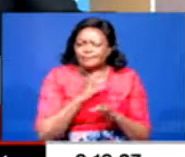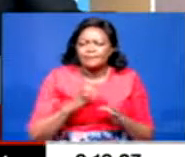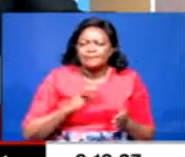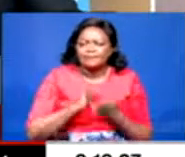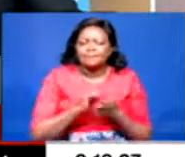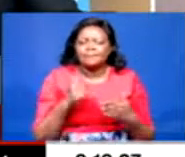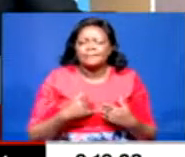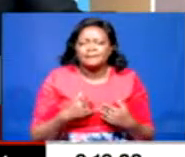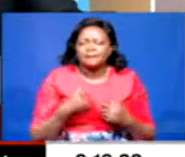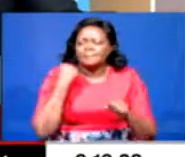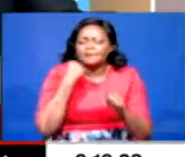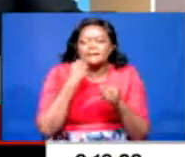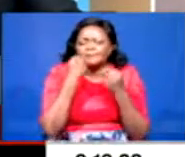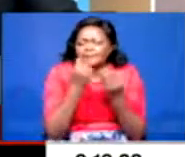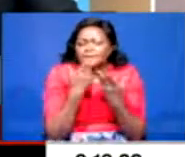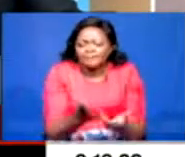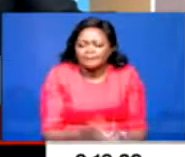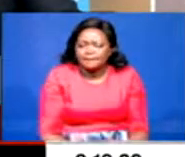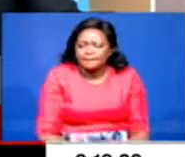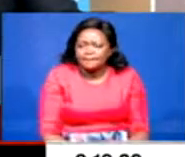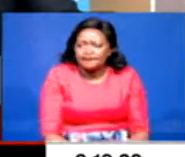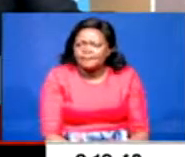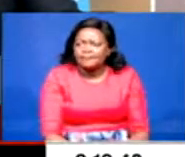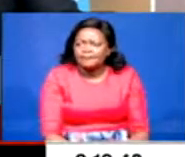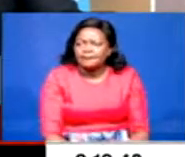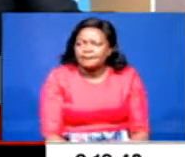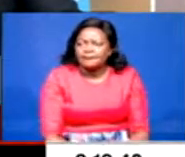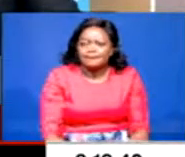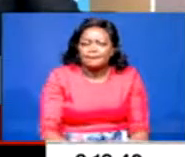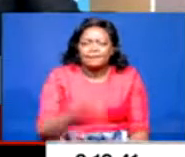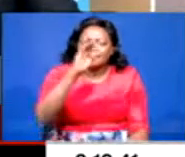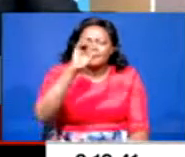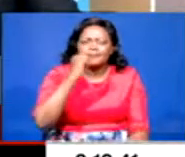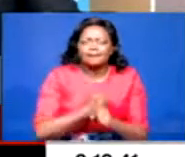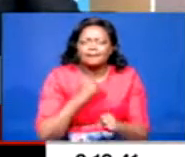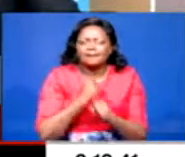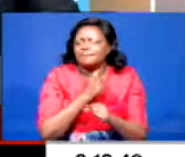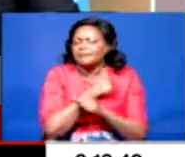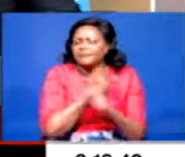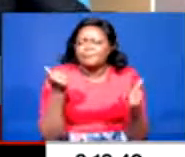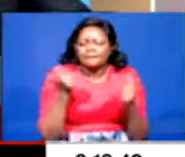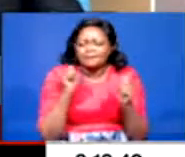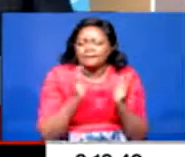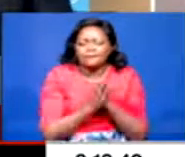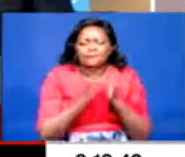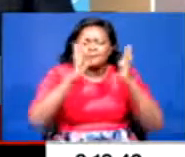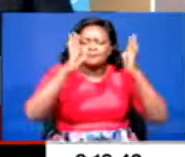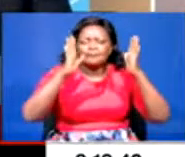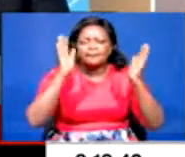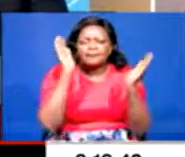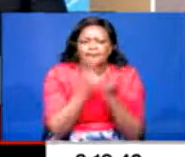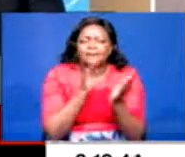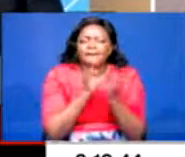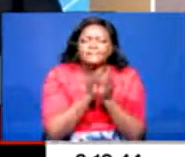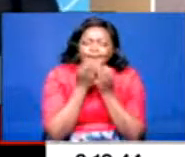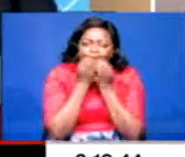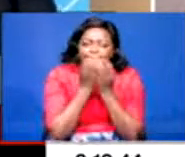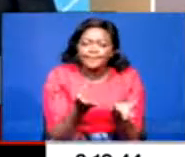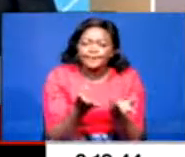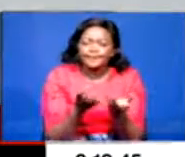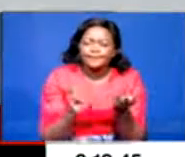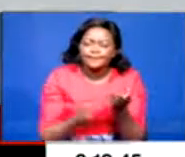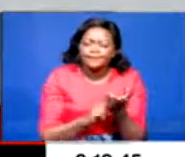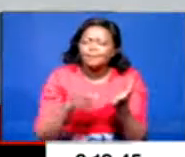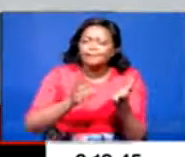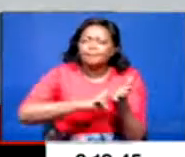this? One of the things that IBC has done, to their credit, is that they have kept the information on how many registered